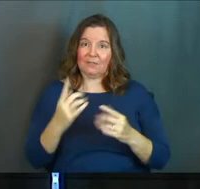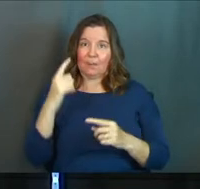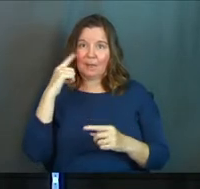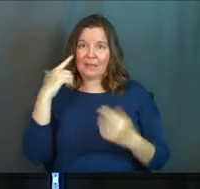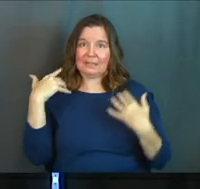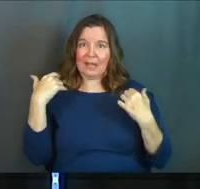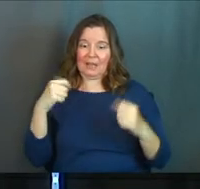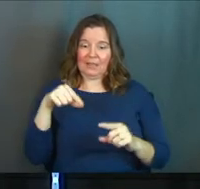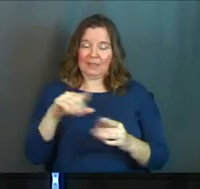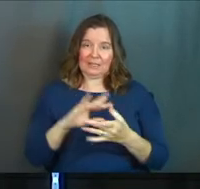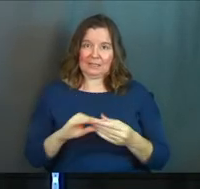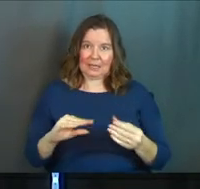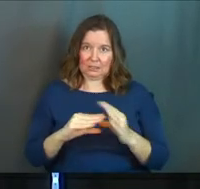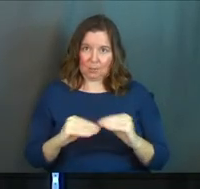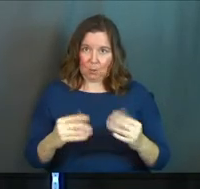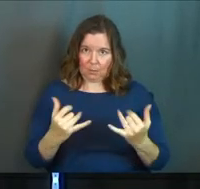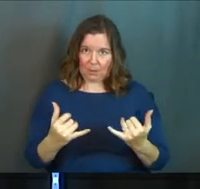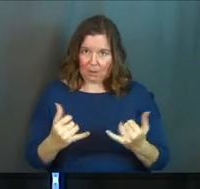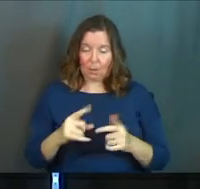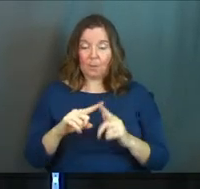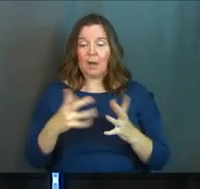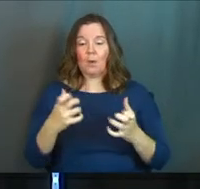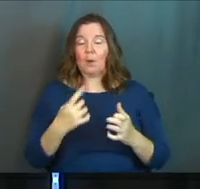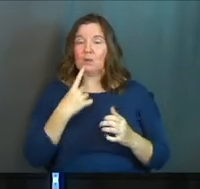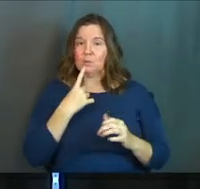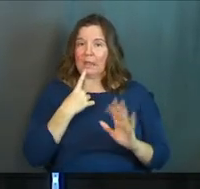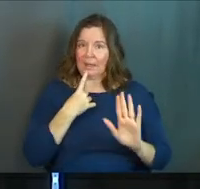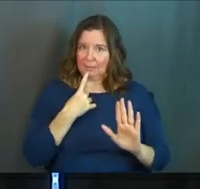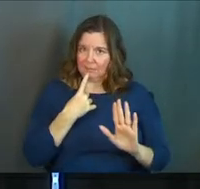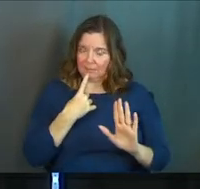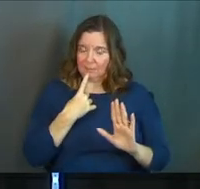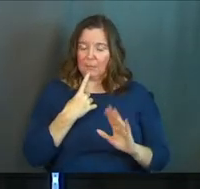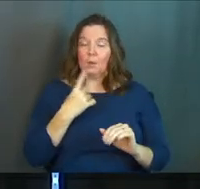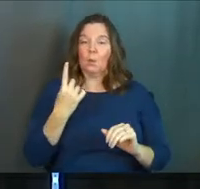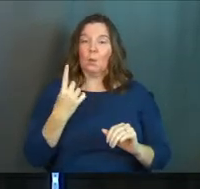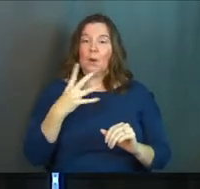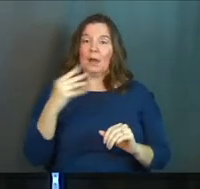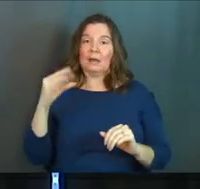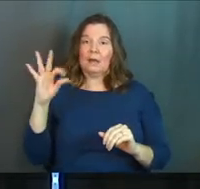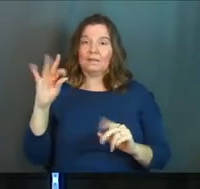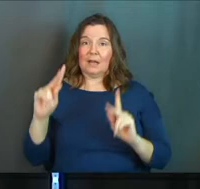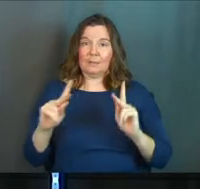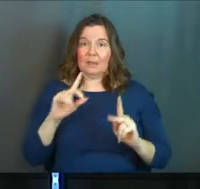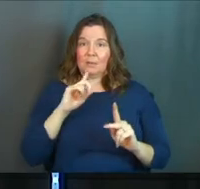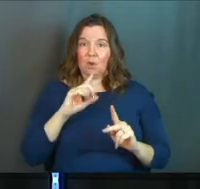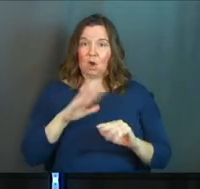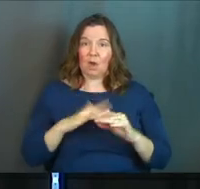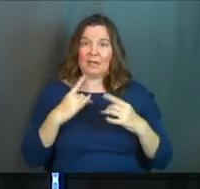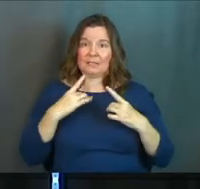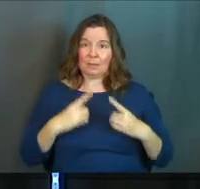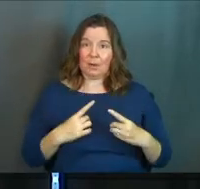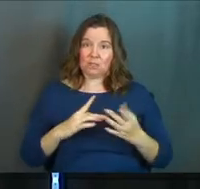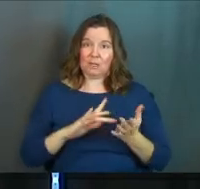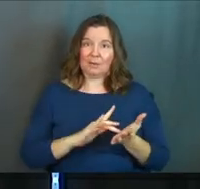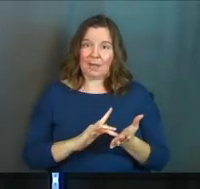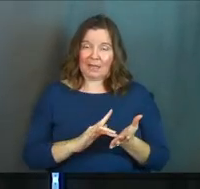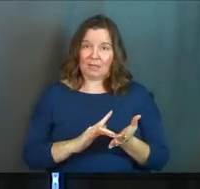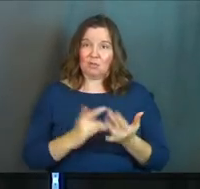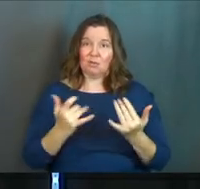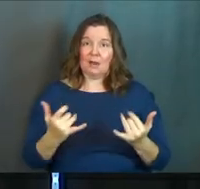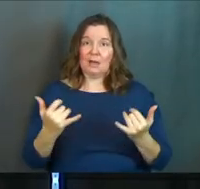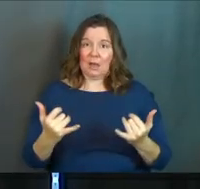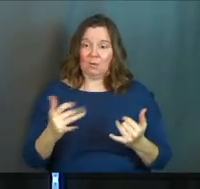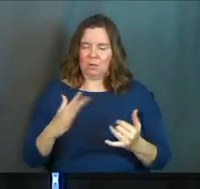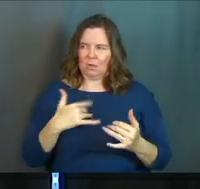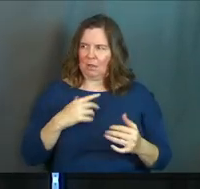about mental health in this testimony right now. But I want to say this first. 1 out of 9 people are on depression medication